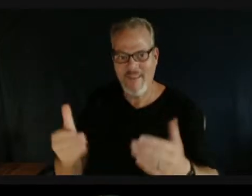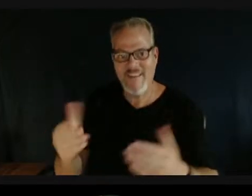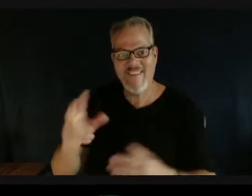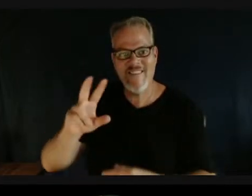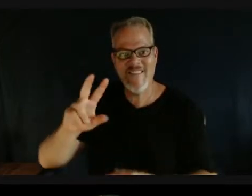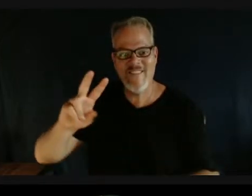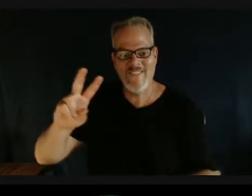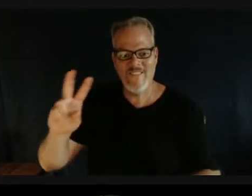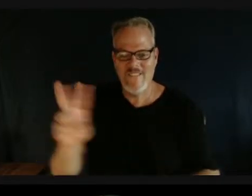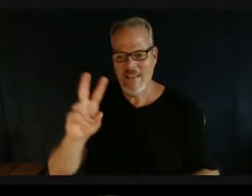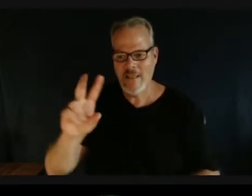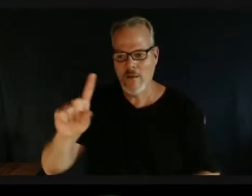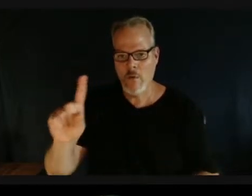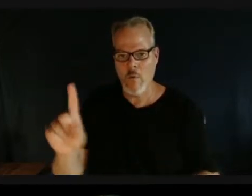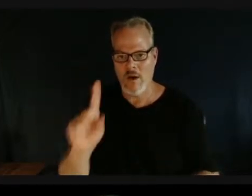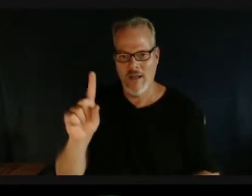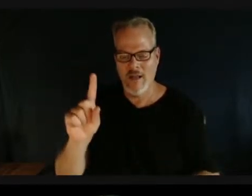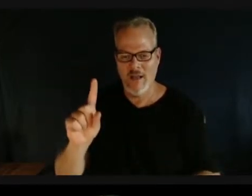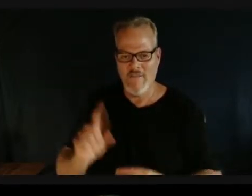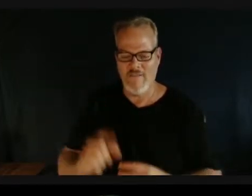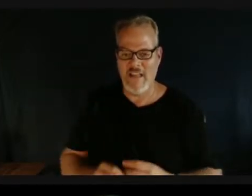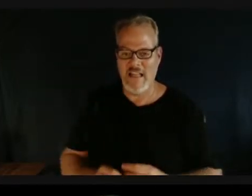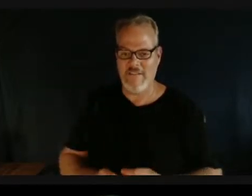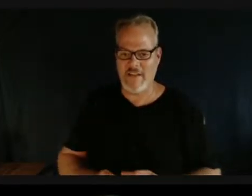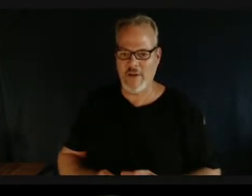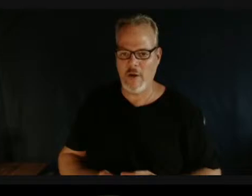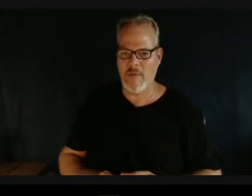first spatter to the pistoning,